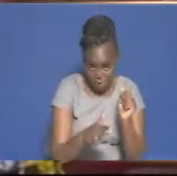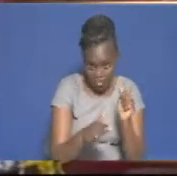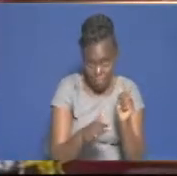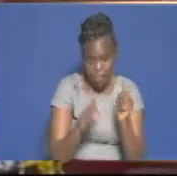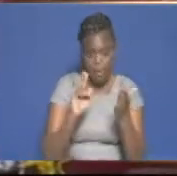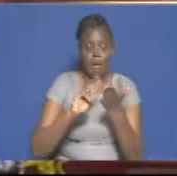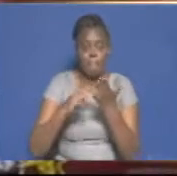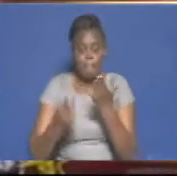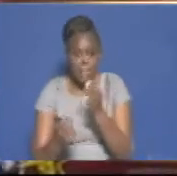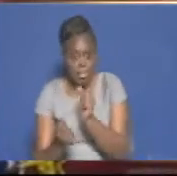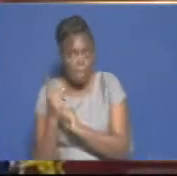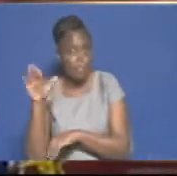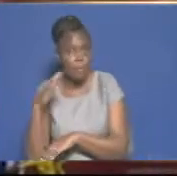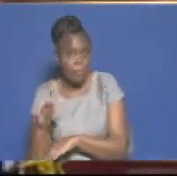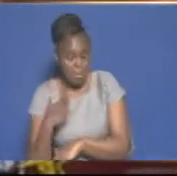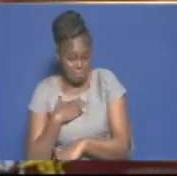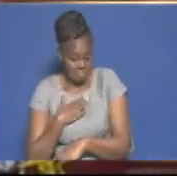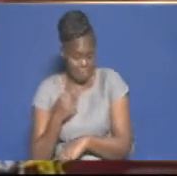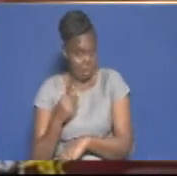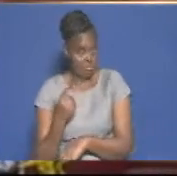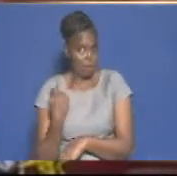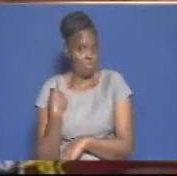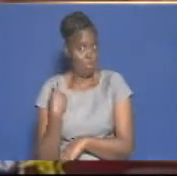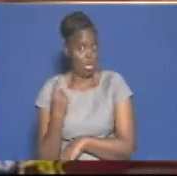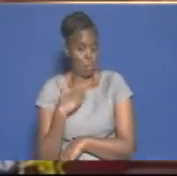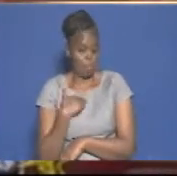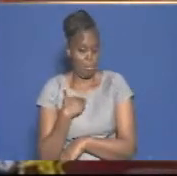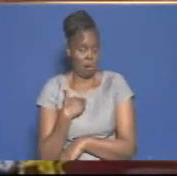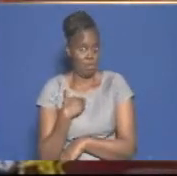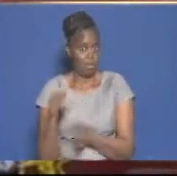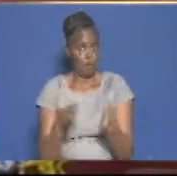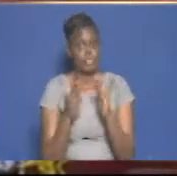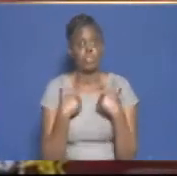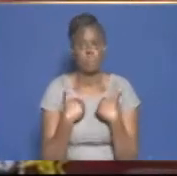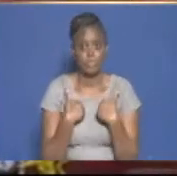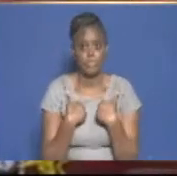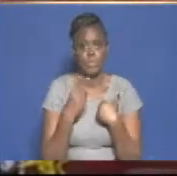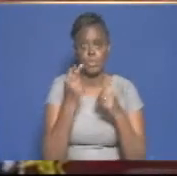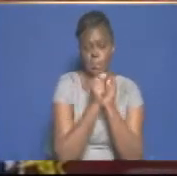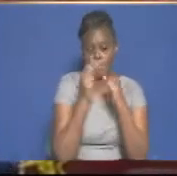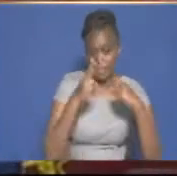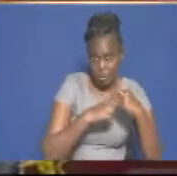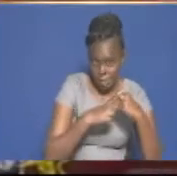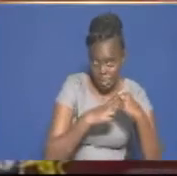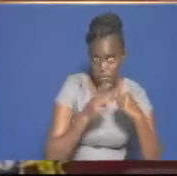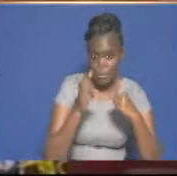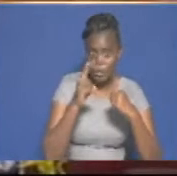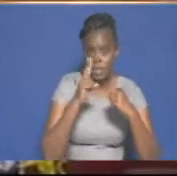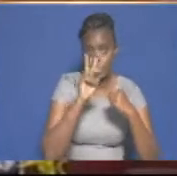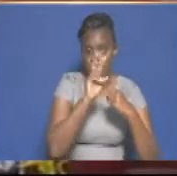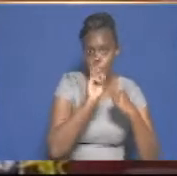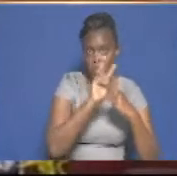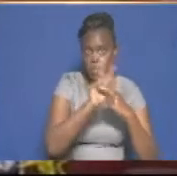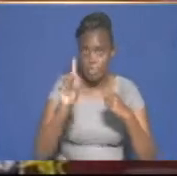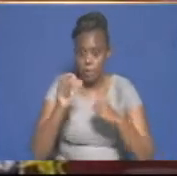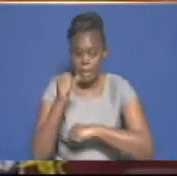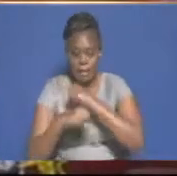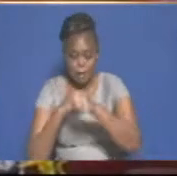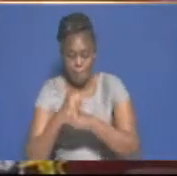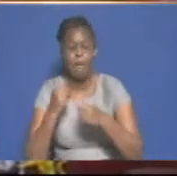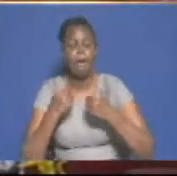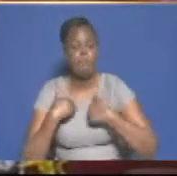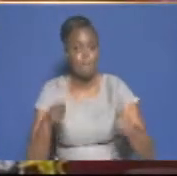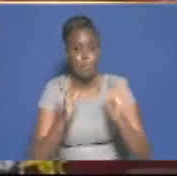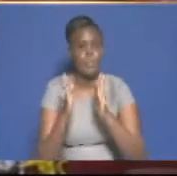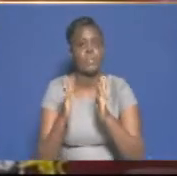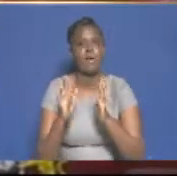if they fail, and if I am one of them, I had a chance between 2017 to 2021 is 4 years. That